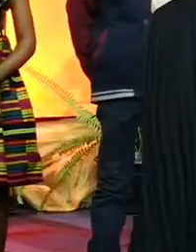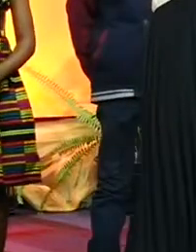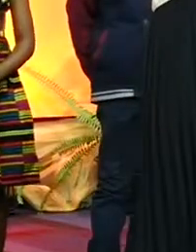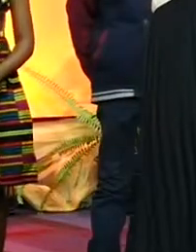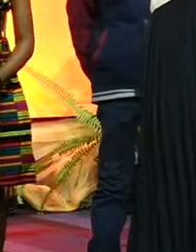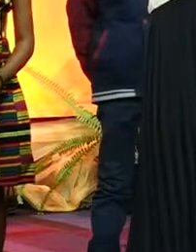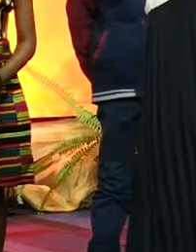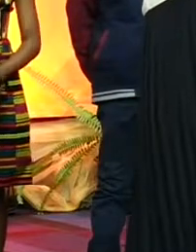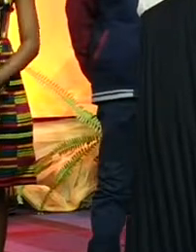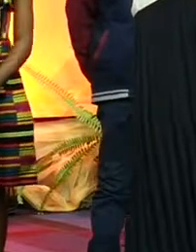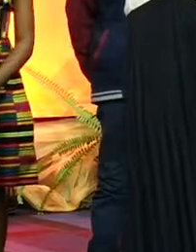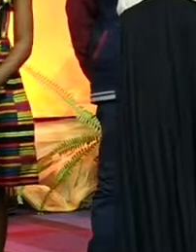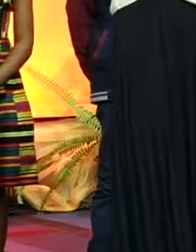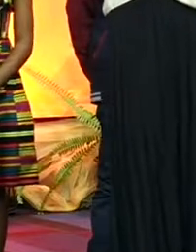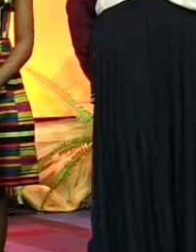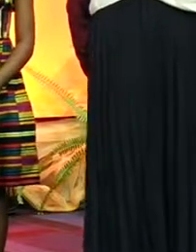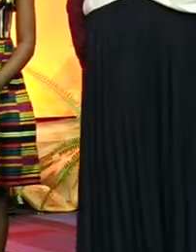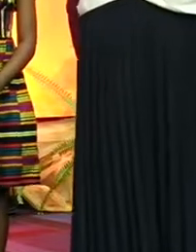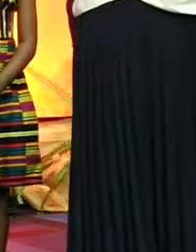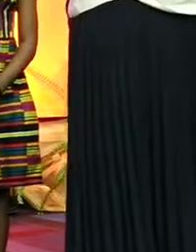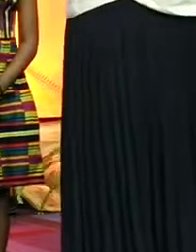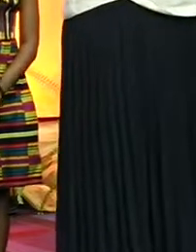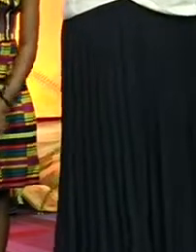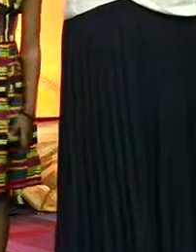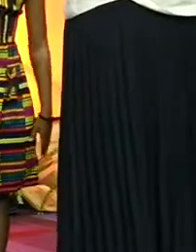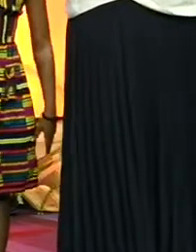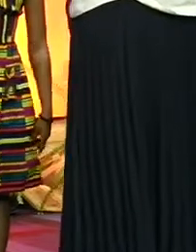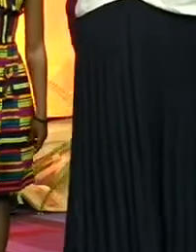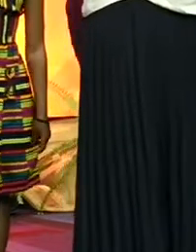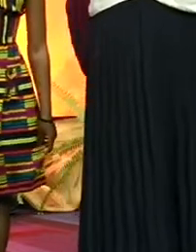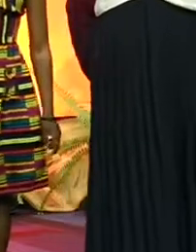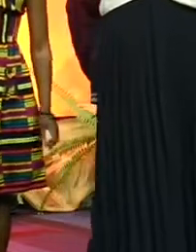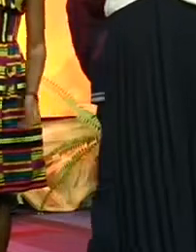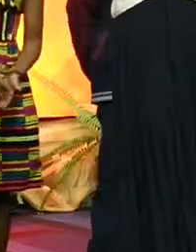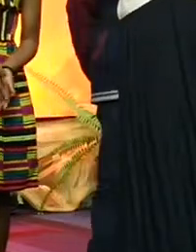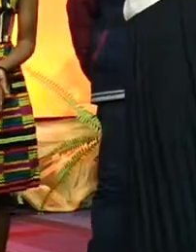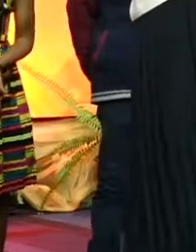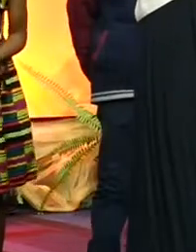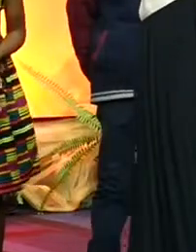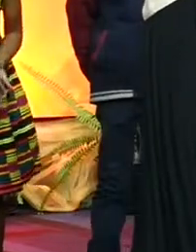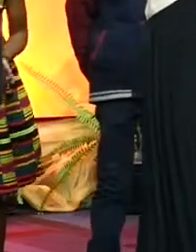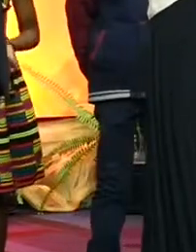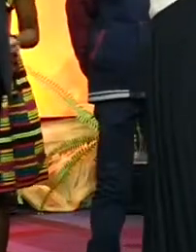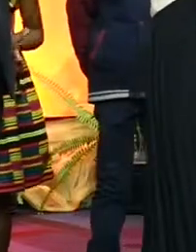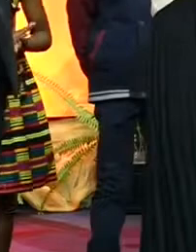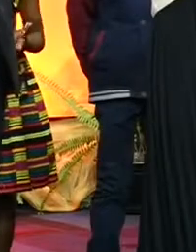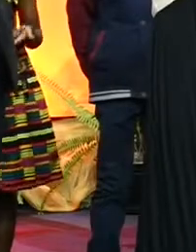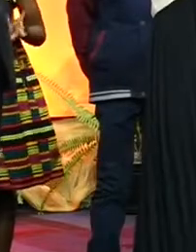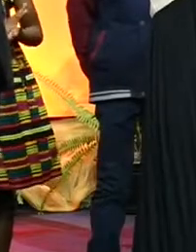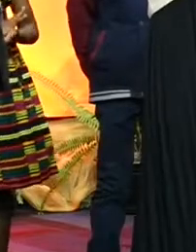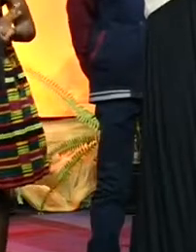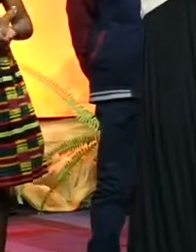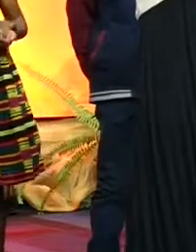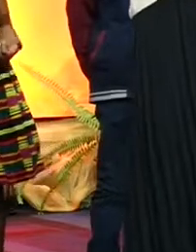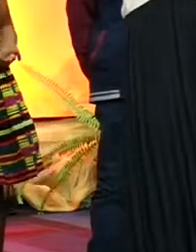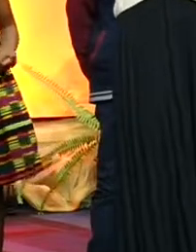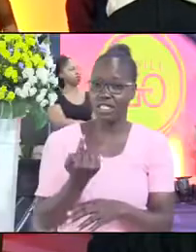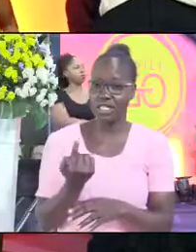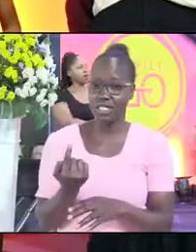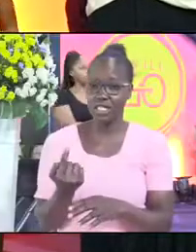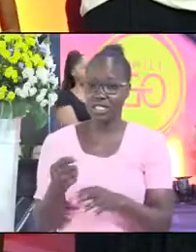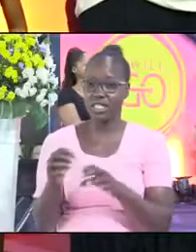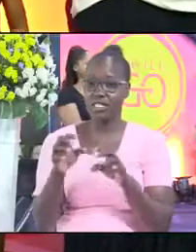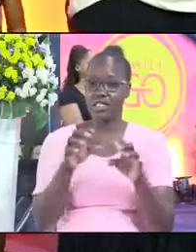forsaken though I be. No, it wasn't easy. God bless you. God bless you. God bless